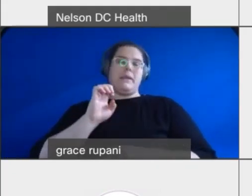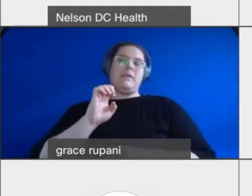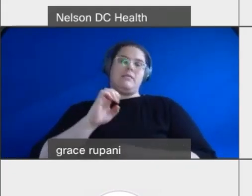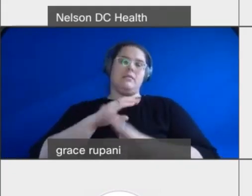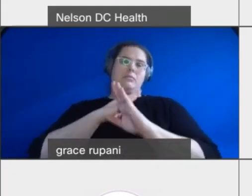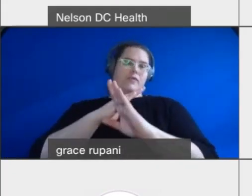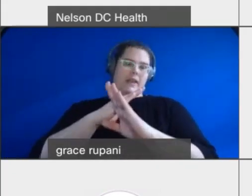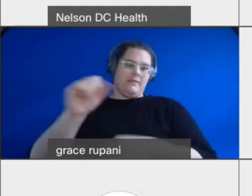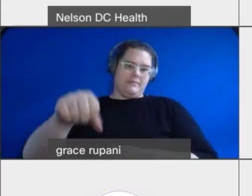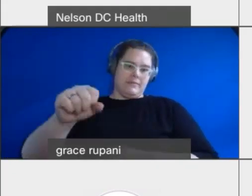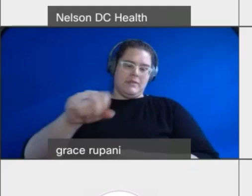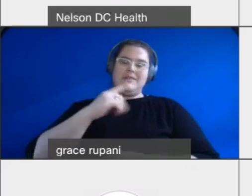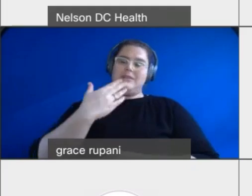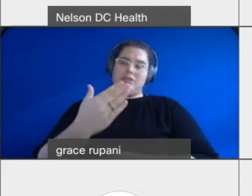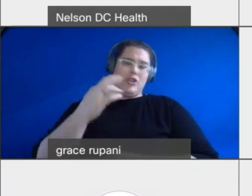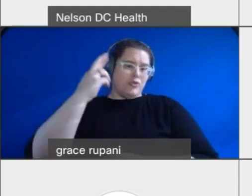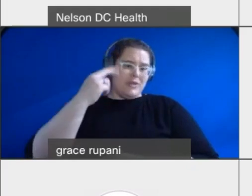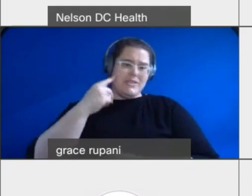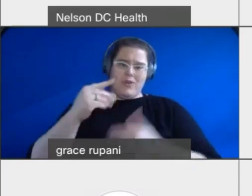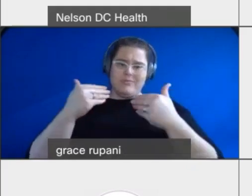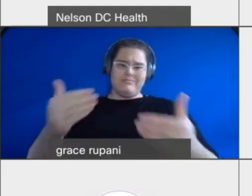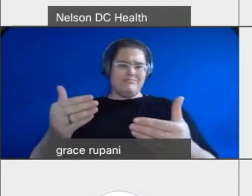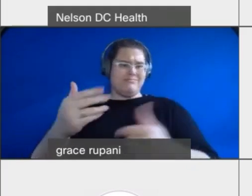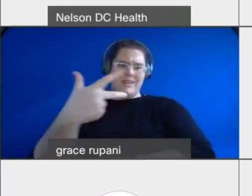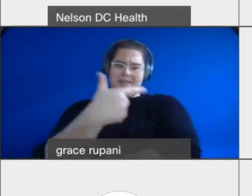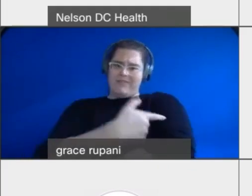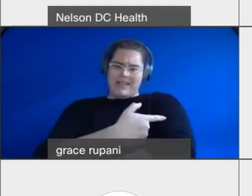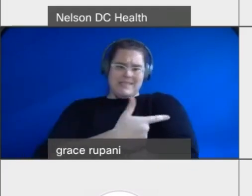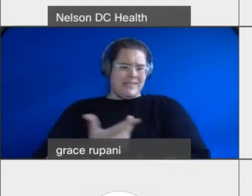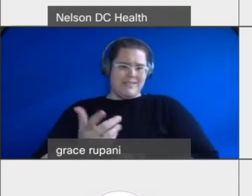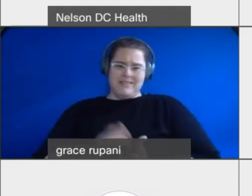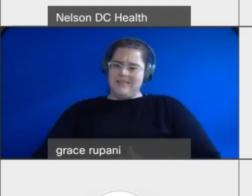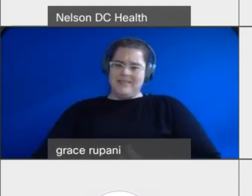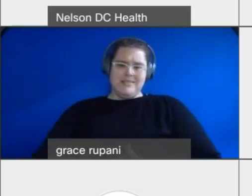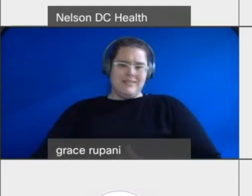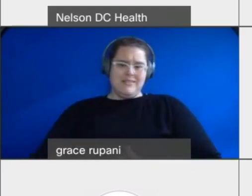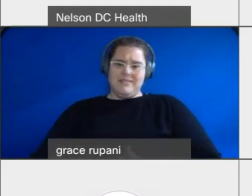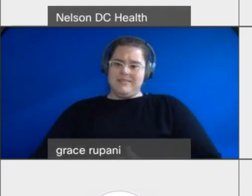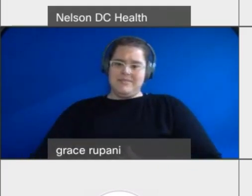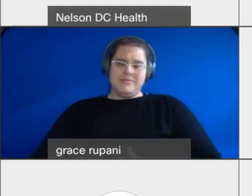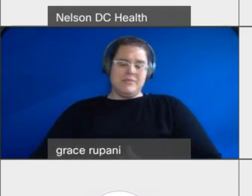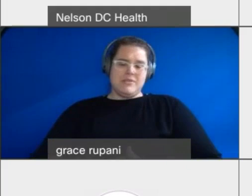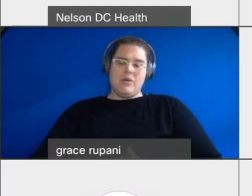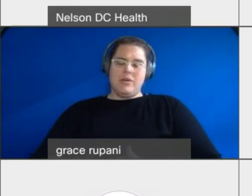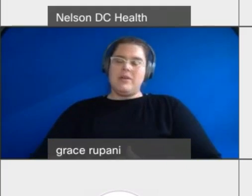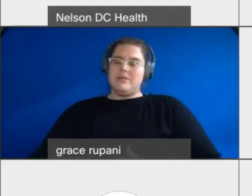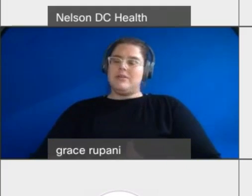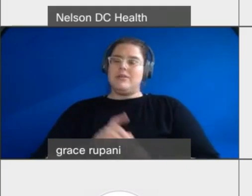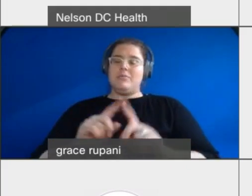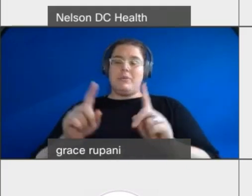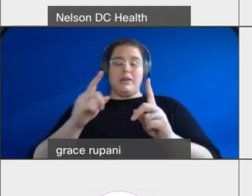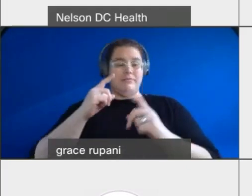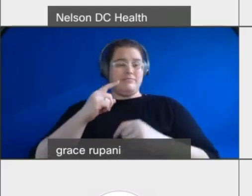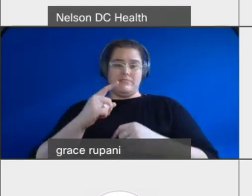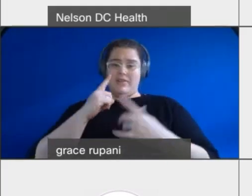news. It's a good reason to get the vaccine, even with that information available. But until further notice, we have to